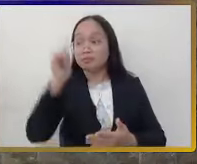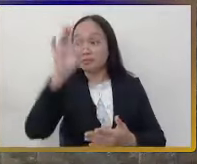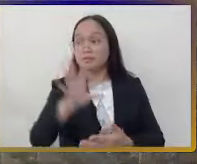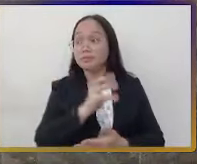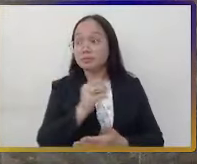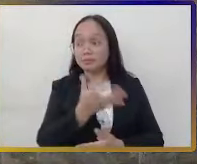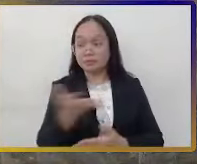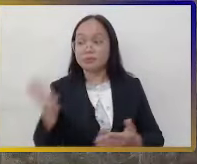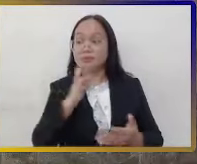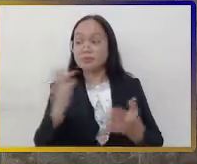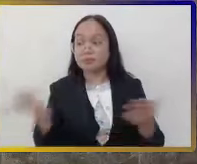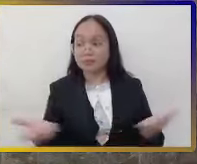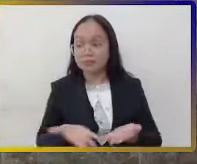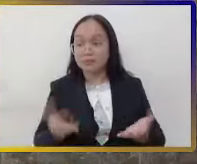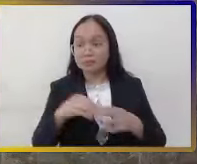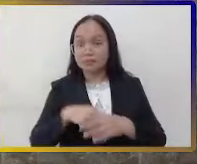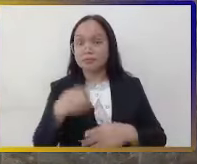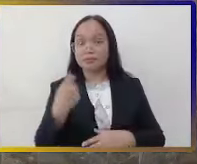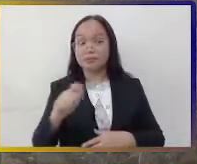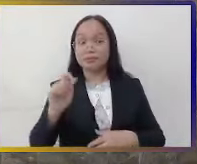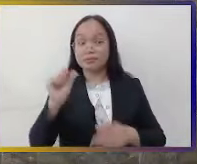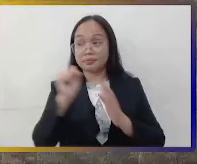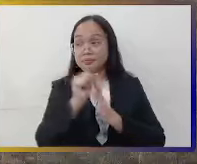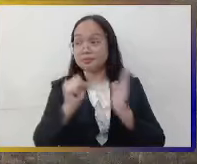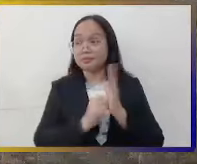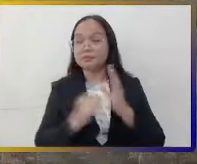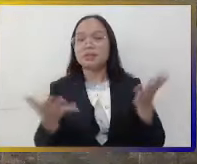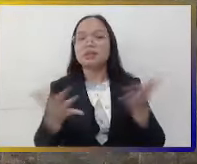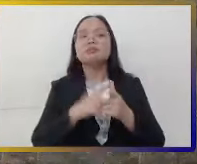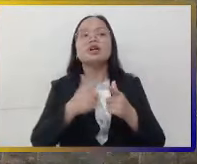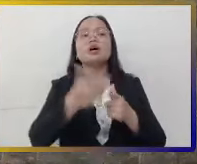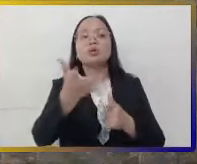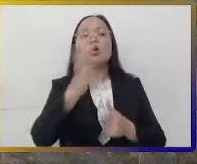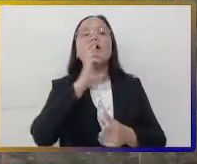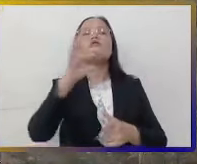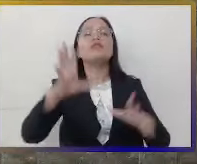here, dito sa standard na tumapotin, then you're all right.